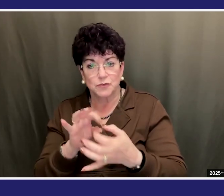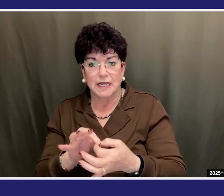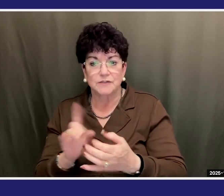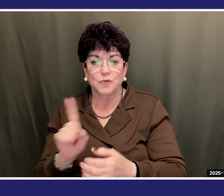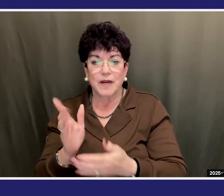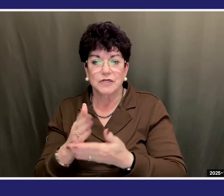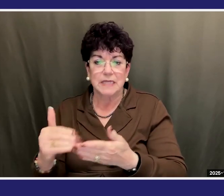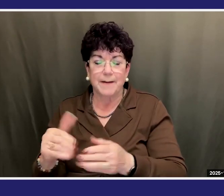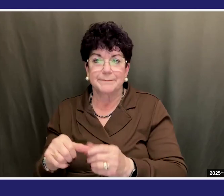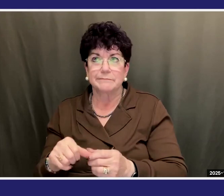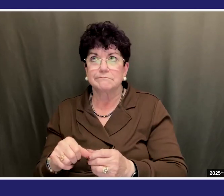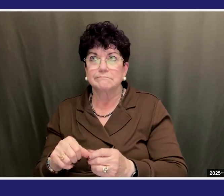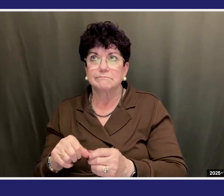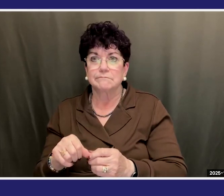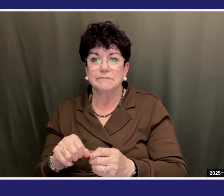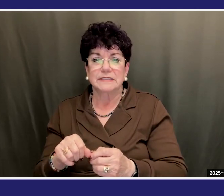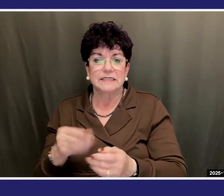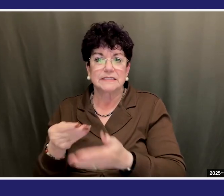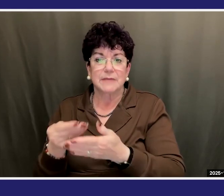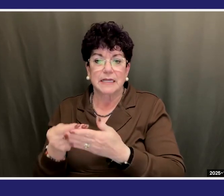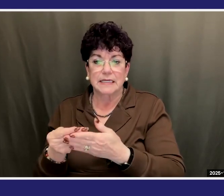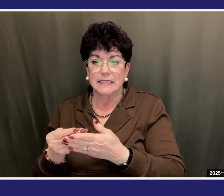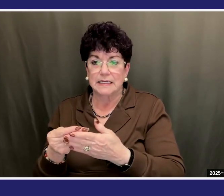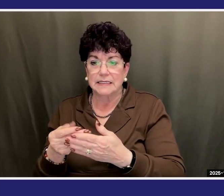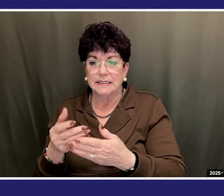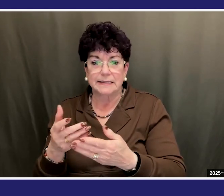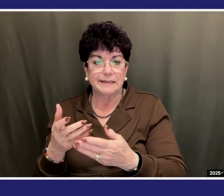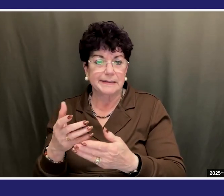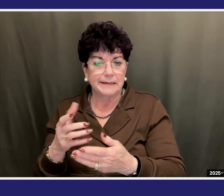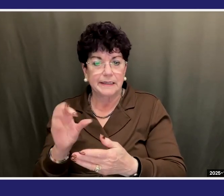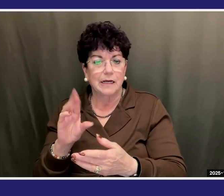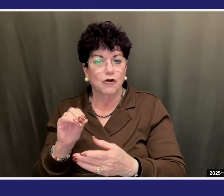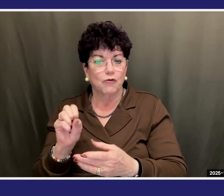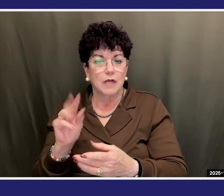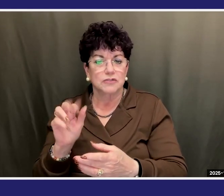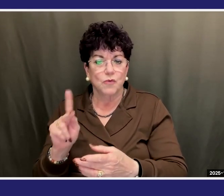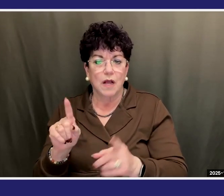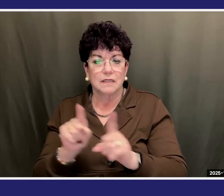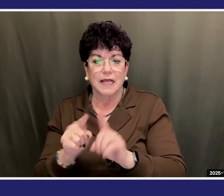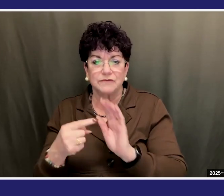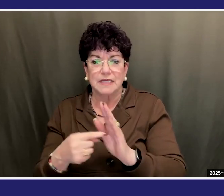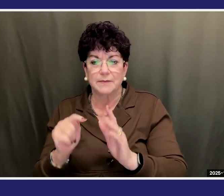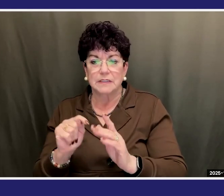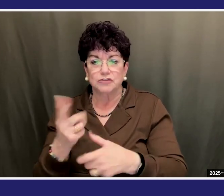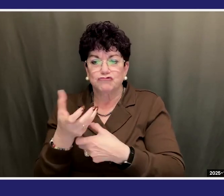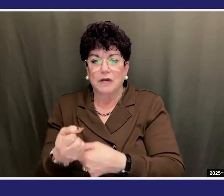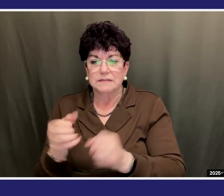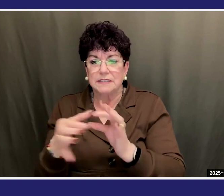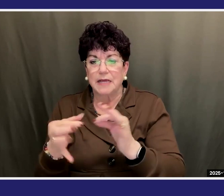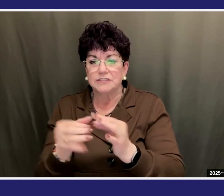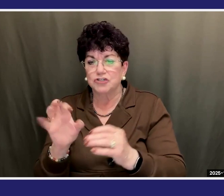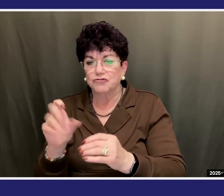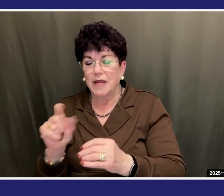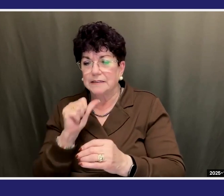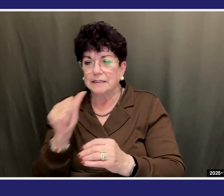of these funding buckets crosswalk to. For example, the Trusted Messenger grants, does that fall under the CBO grants bucket,